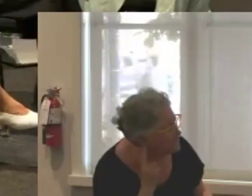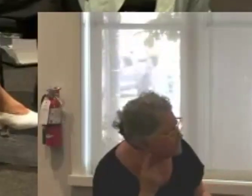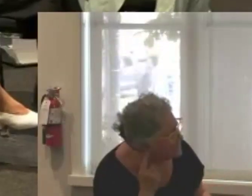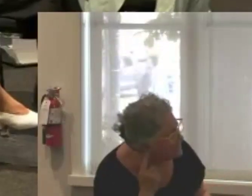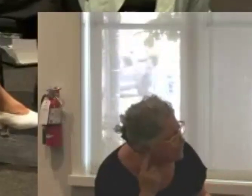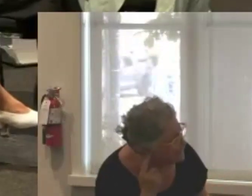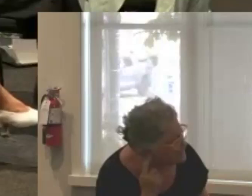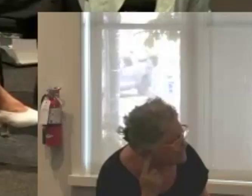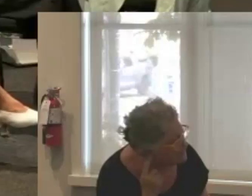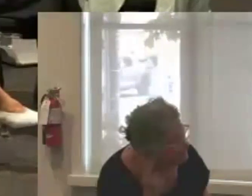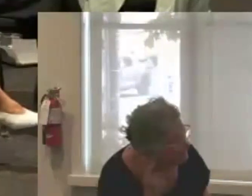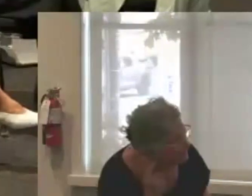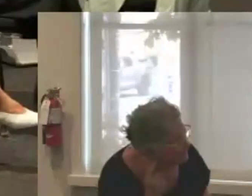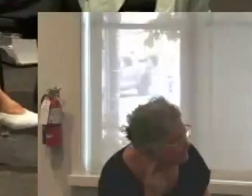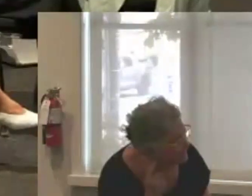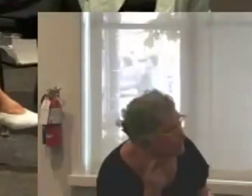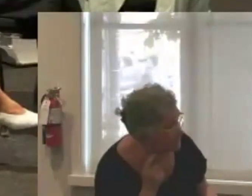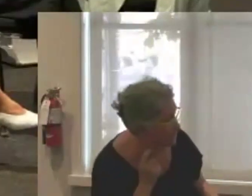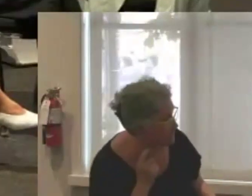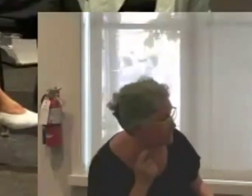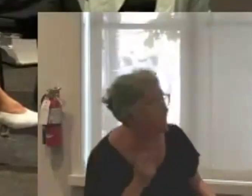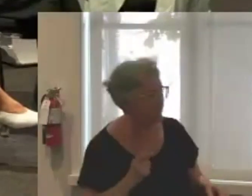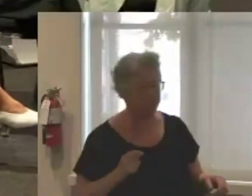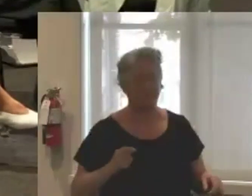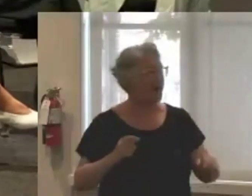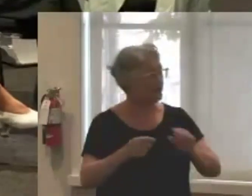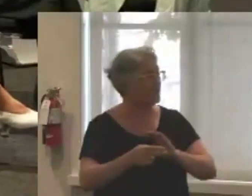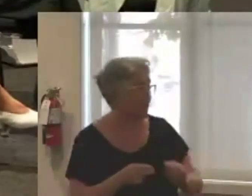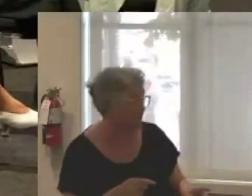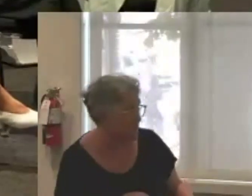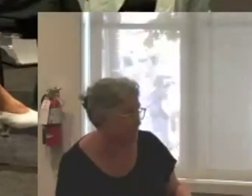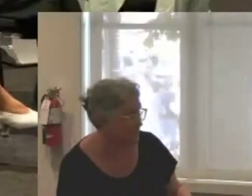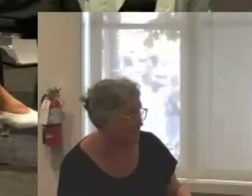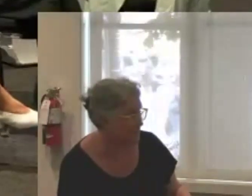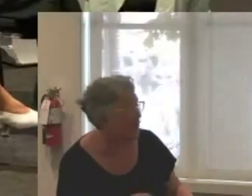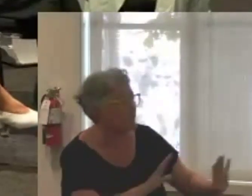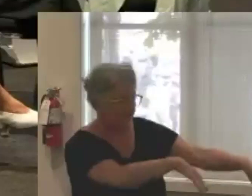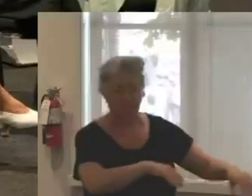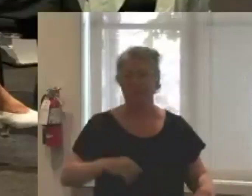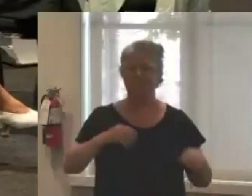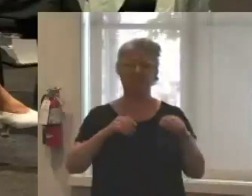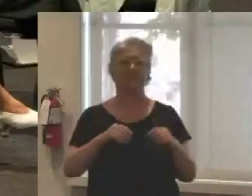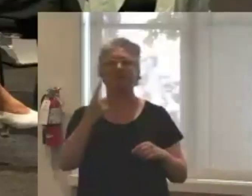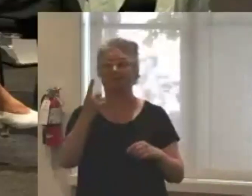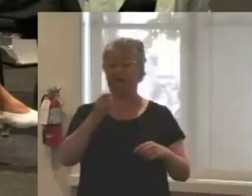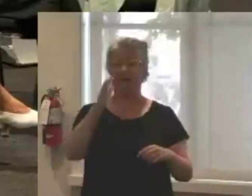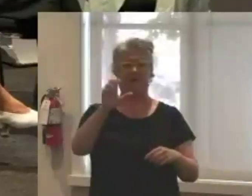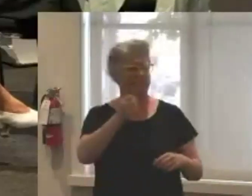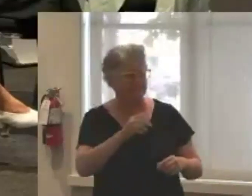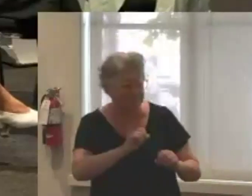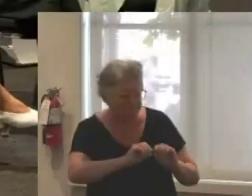2SLGBTQ. The initialism, yes. The acronym, yes,